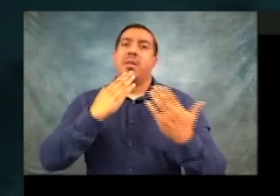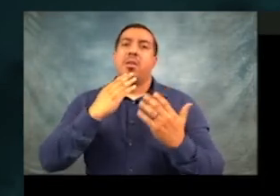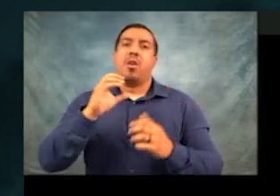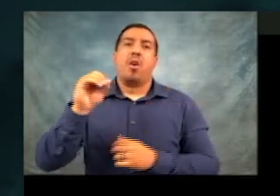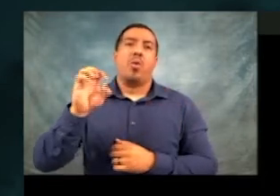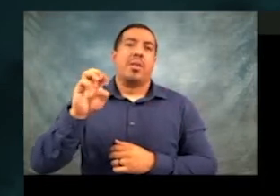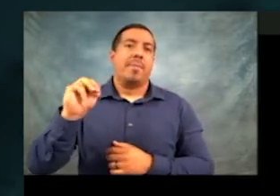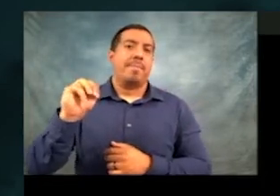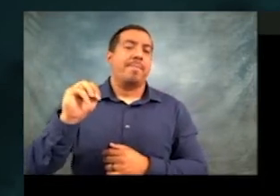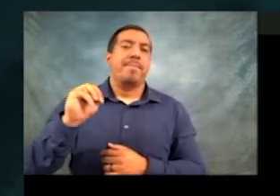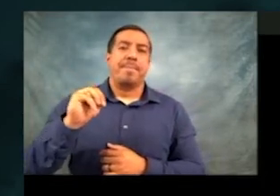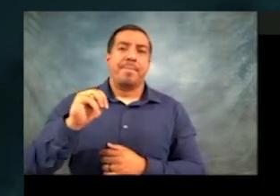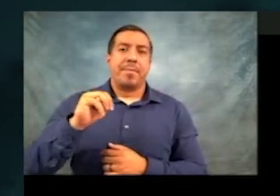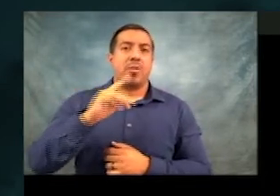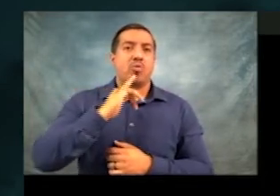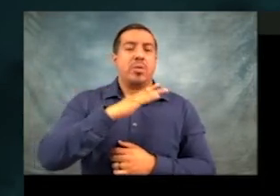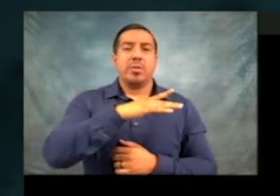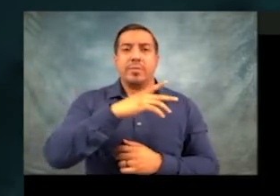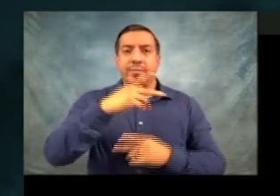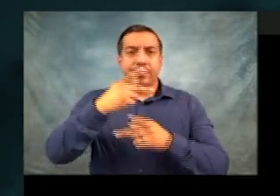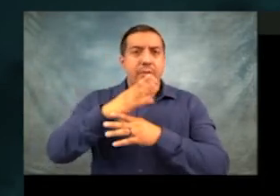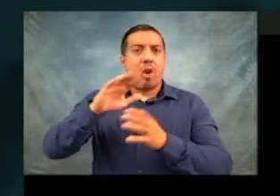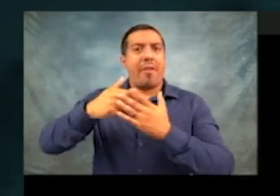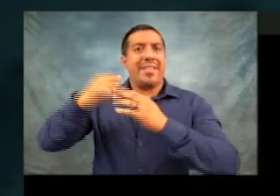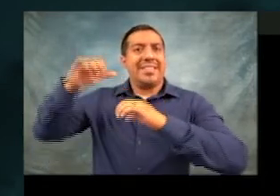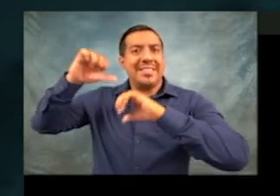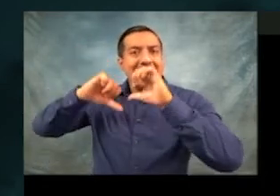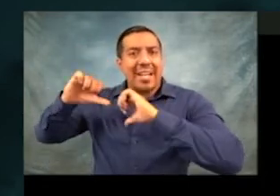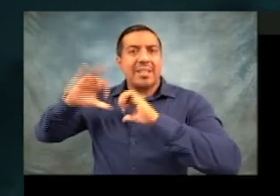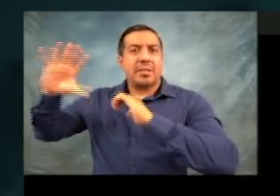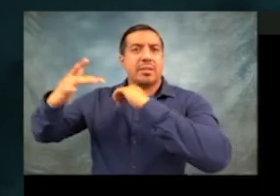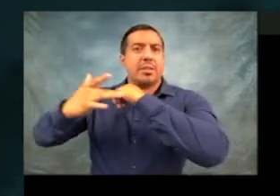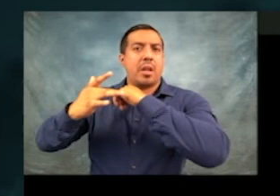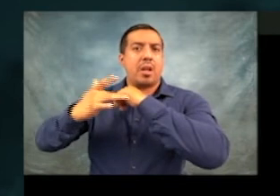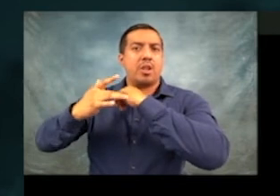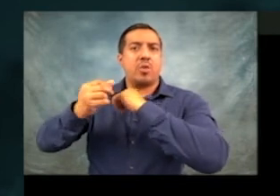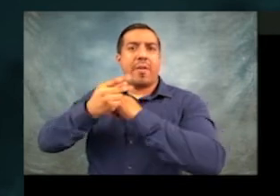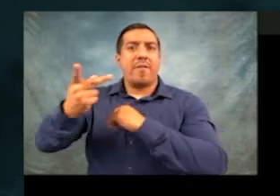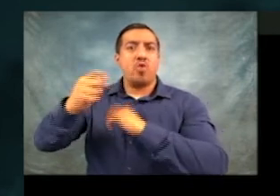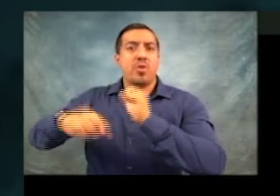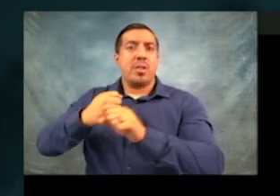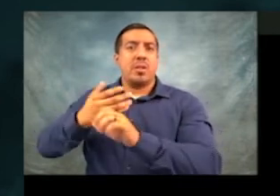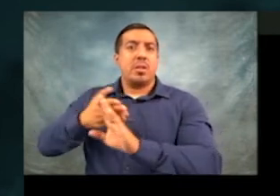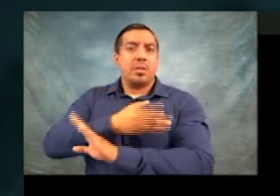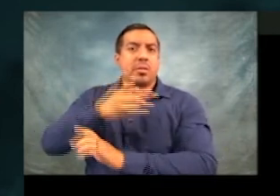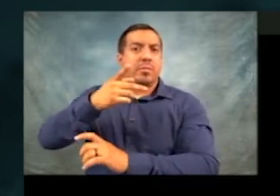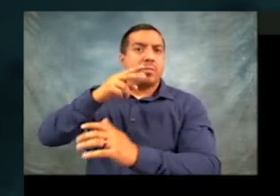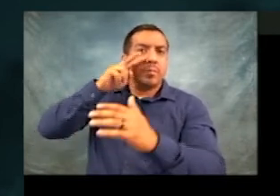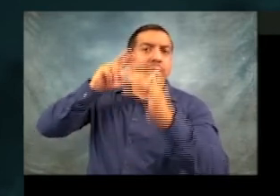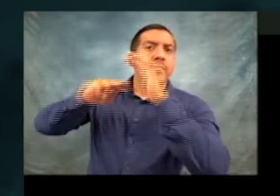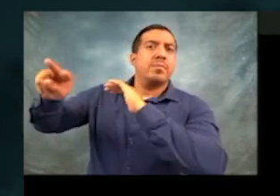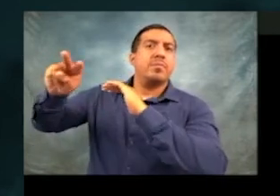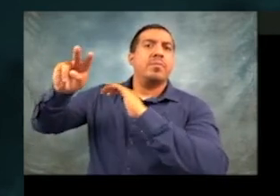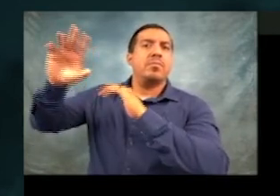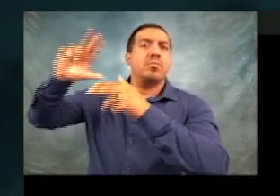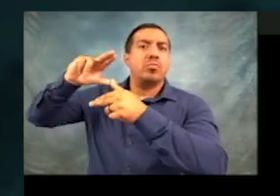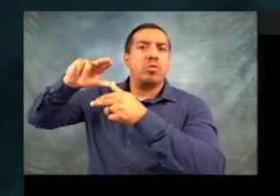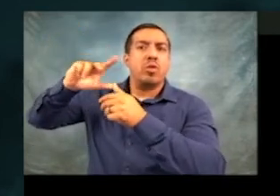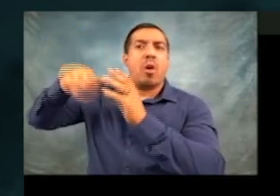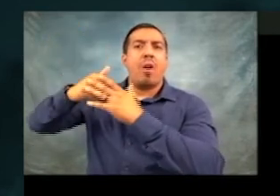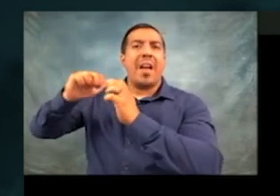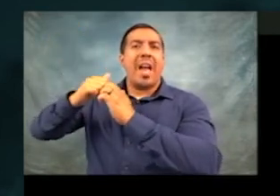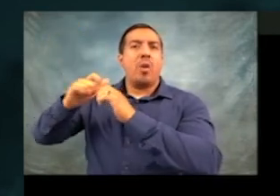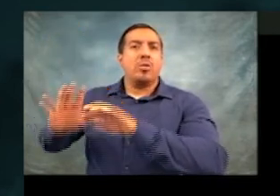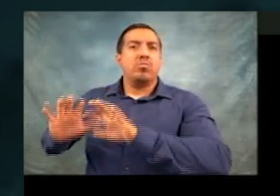owing to radical advances in science and technology over the last several years, namely the prediction of hurricanes and the associated storm